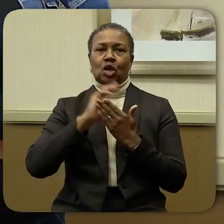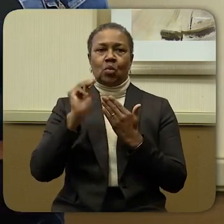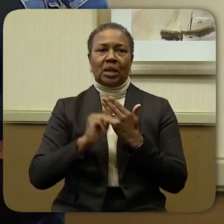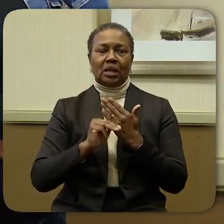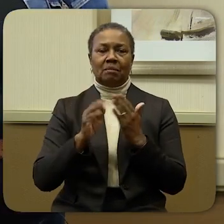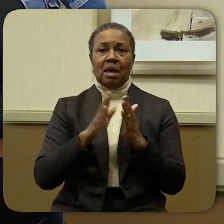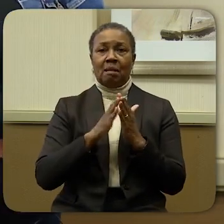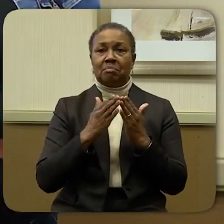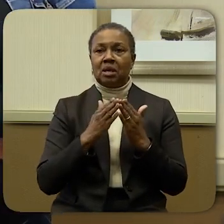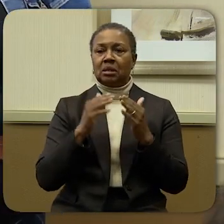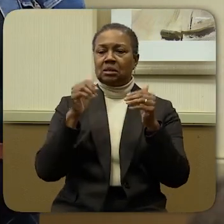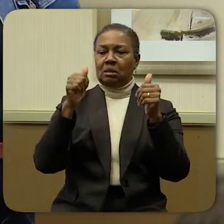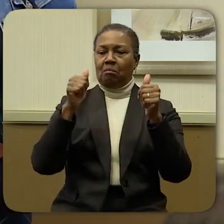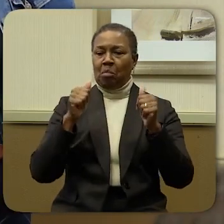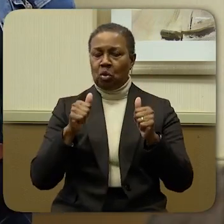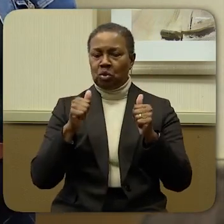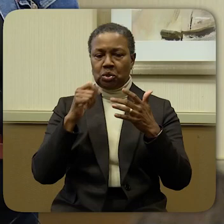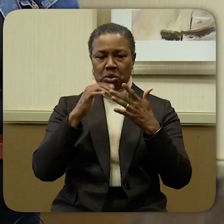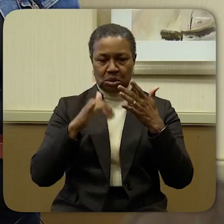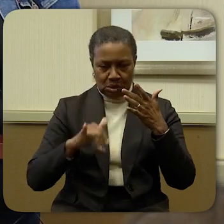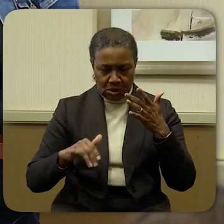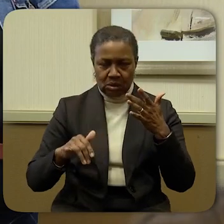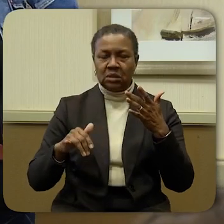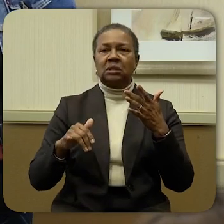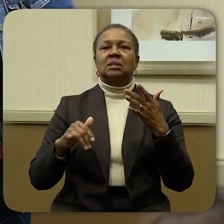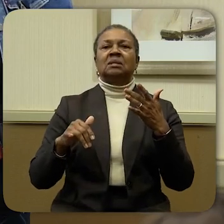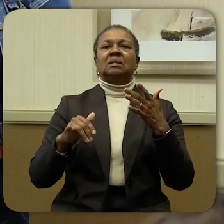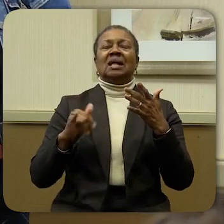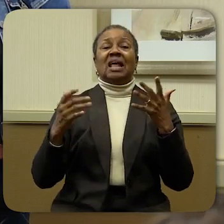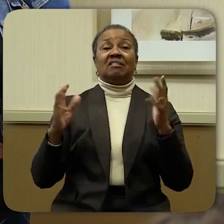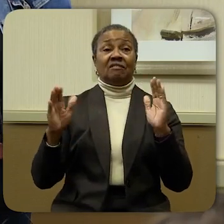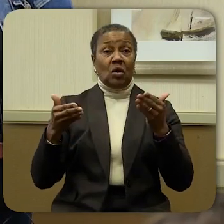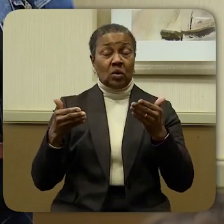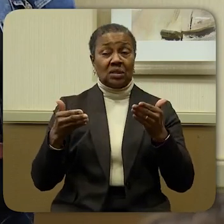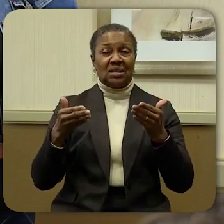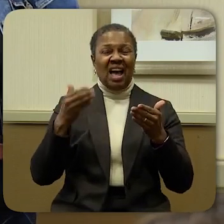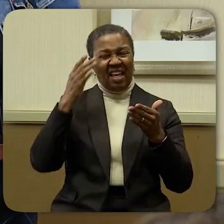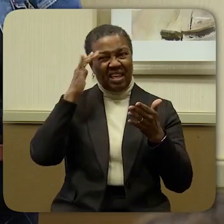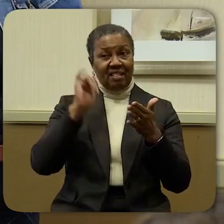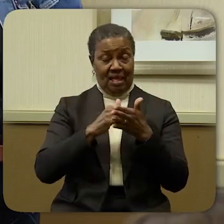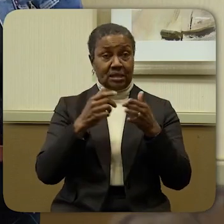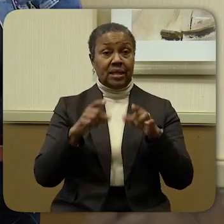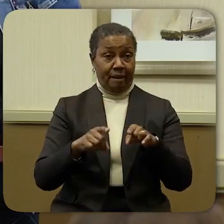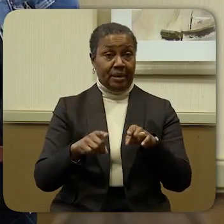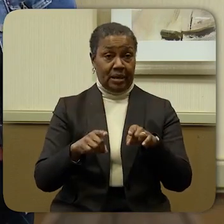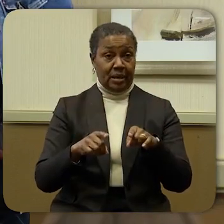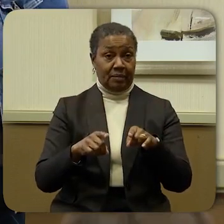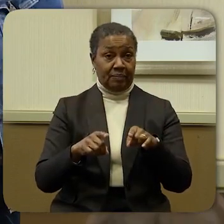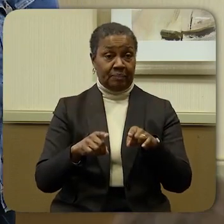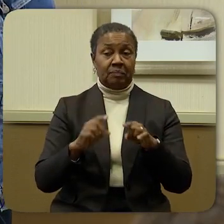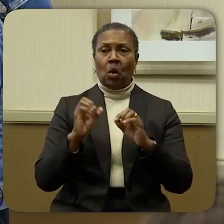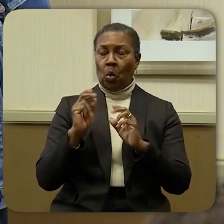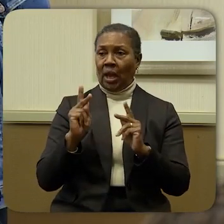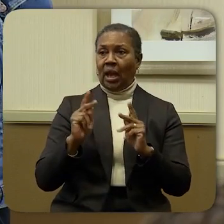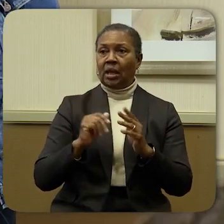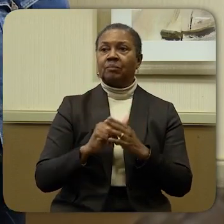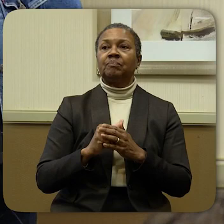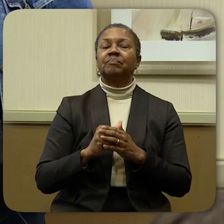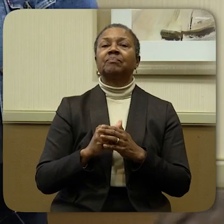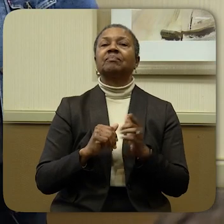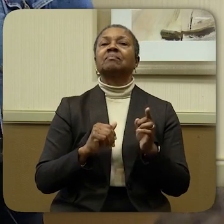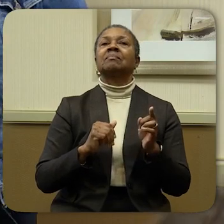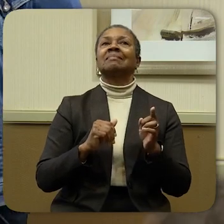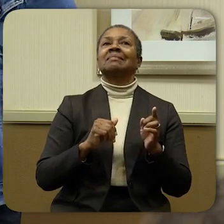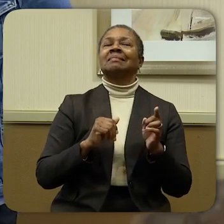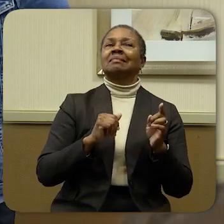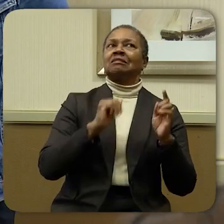and posters and, all over the place. And so I think that's happening okay. I wouldn't say we're